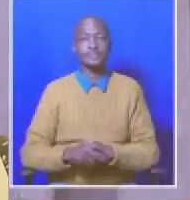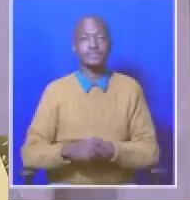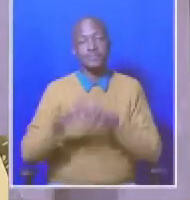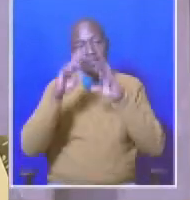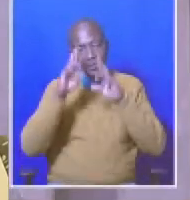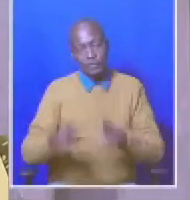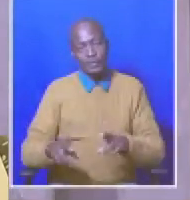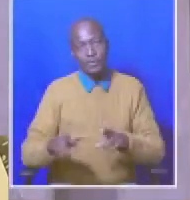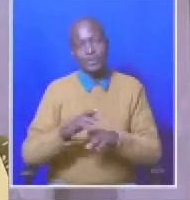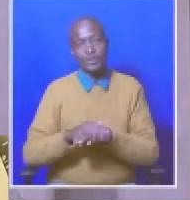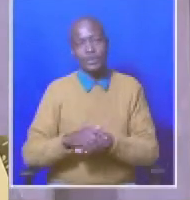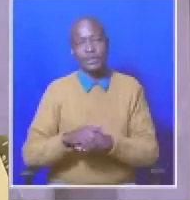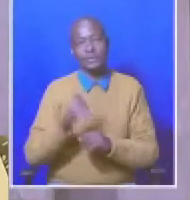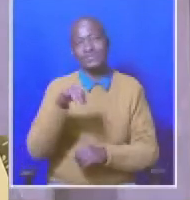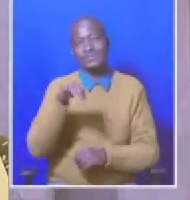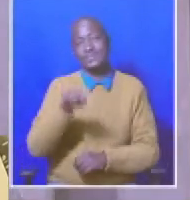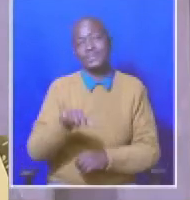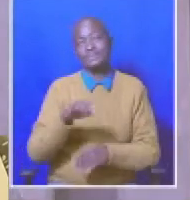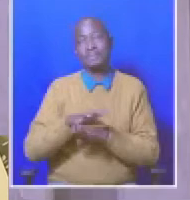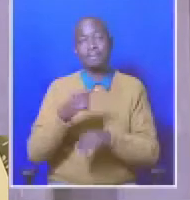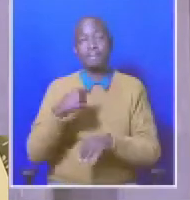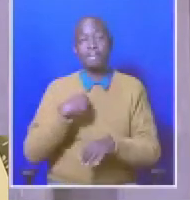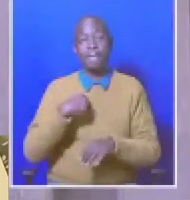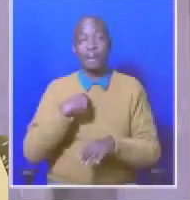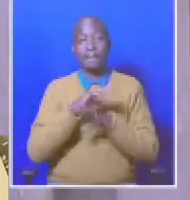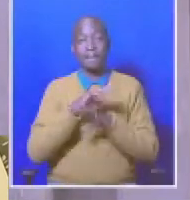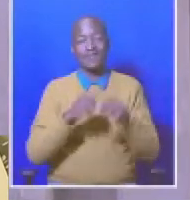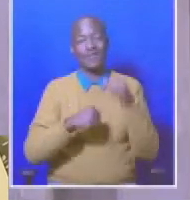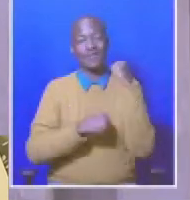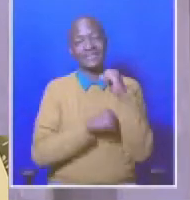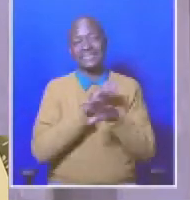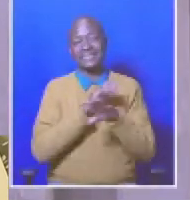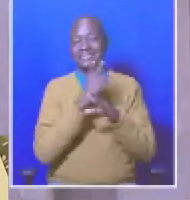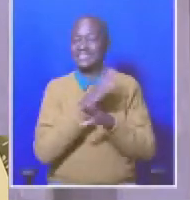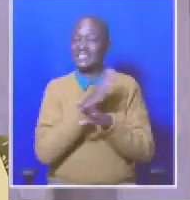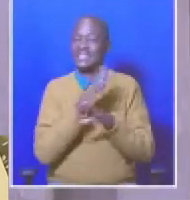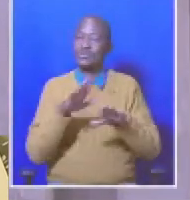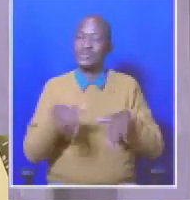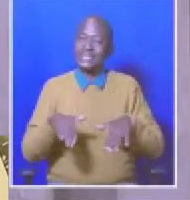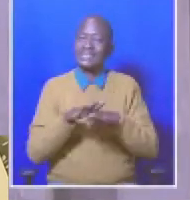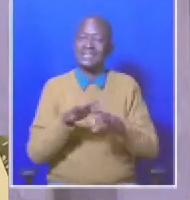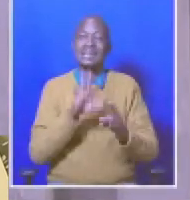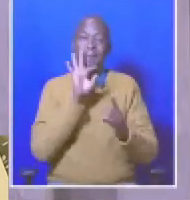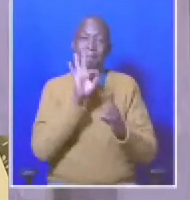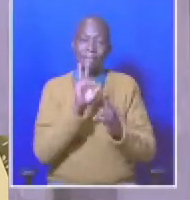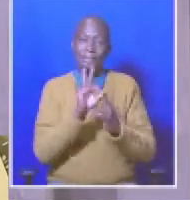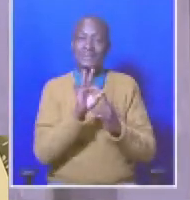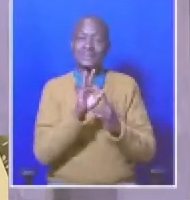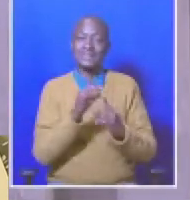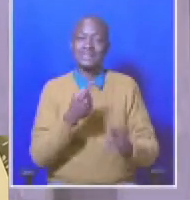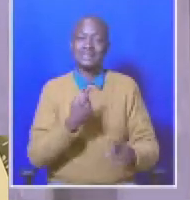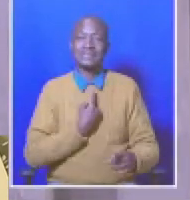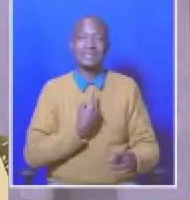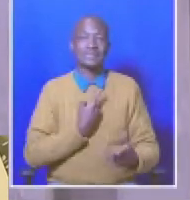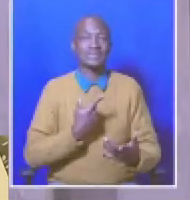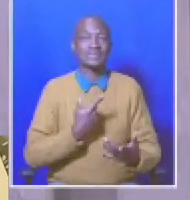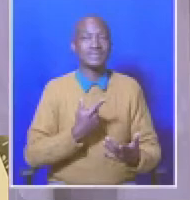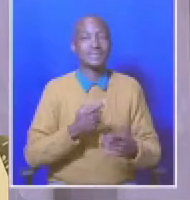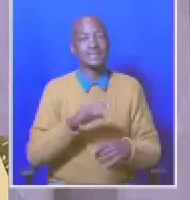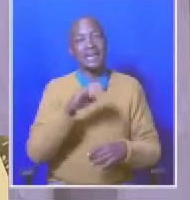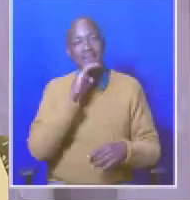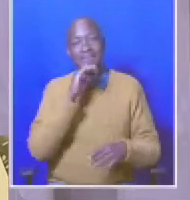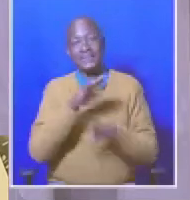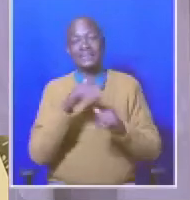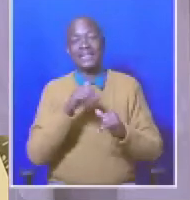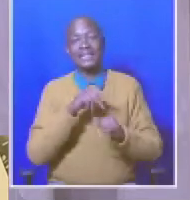Honorable Chairperson. My office has not particularly itself, when I say my office, I mean the